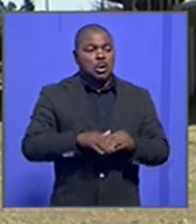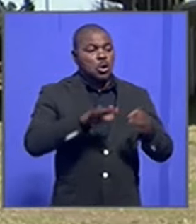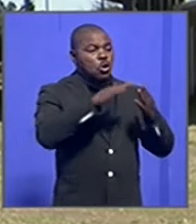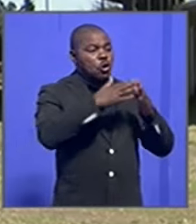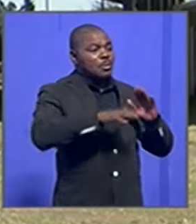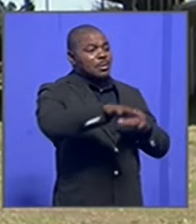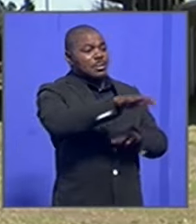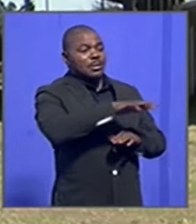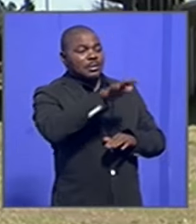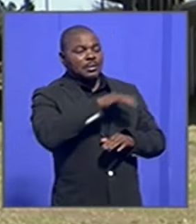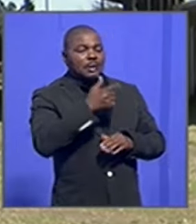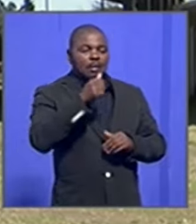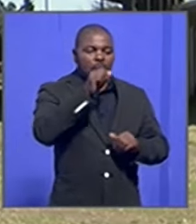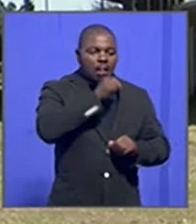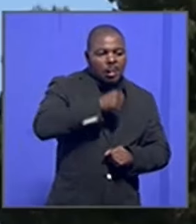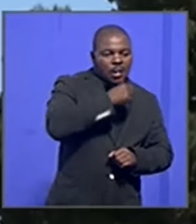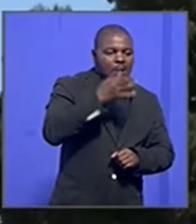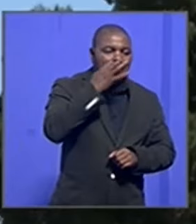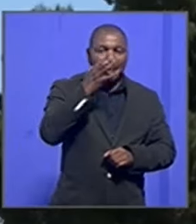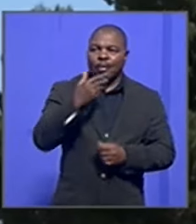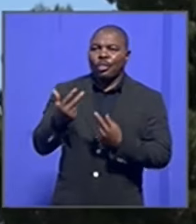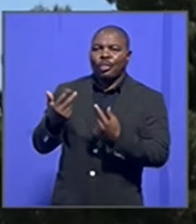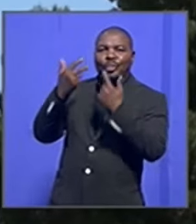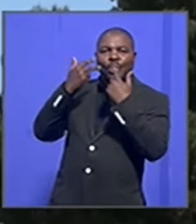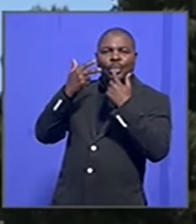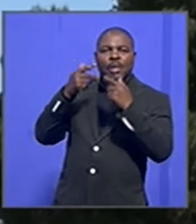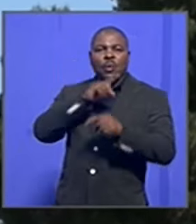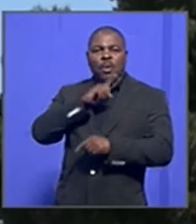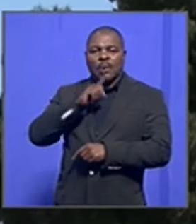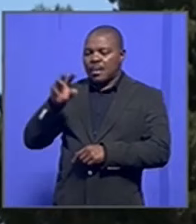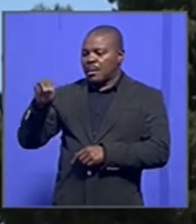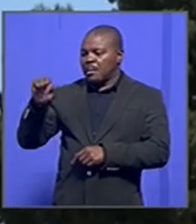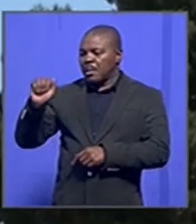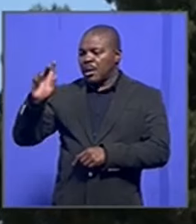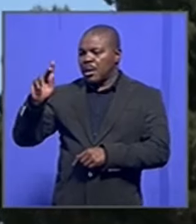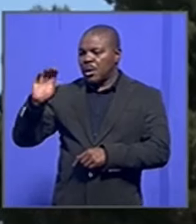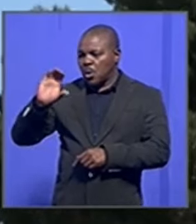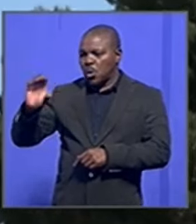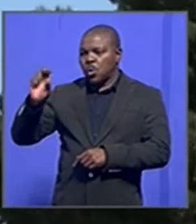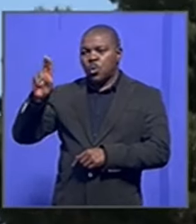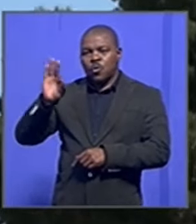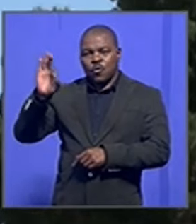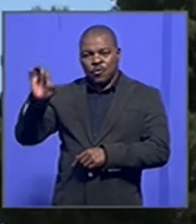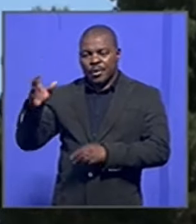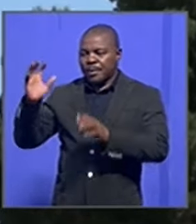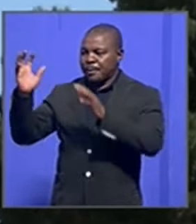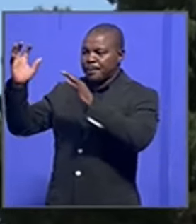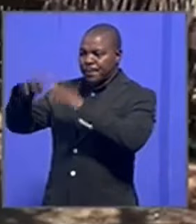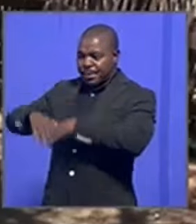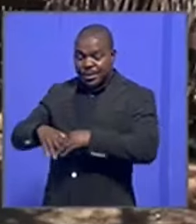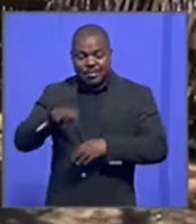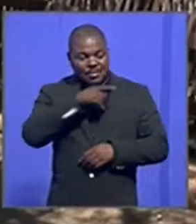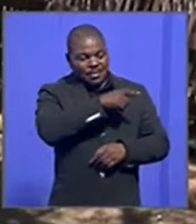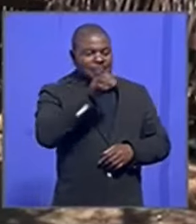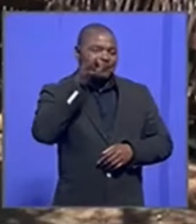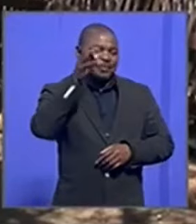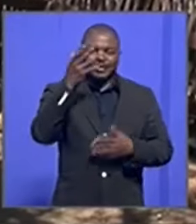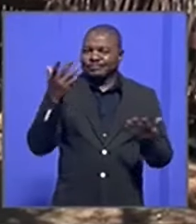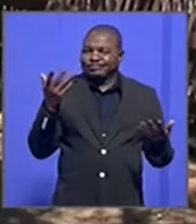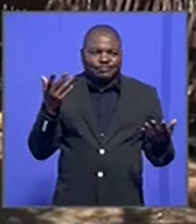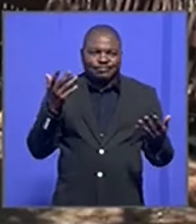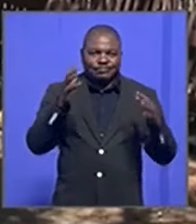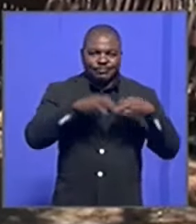mo serameng mme ba re jaaka makhufi e sa tlhola e le teng isago e lebega e le e sa itumediseng. Di-artist a di a